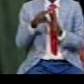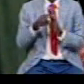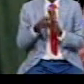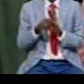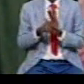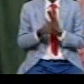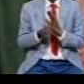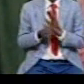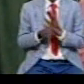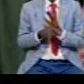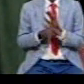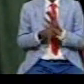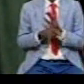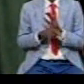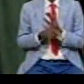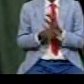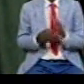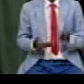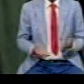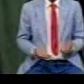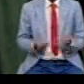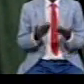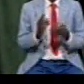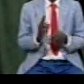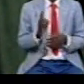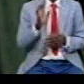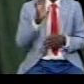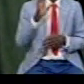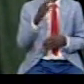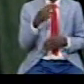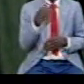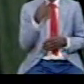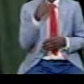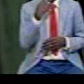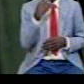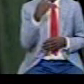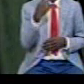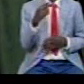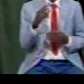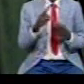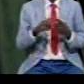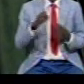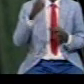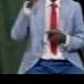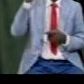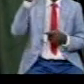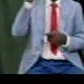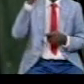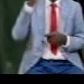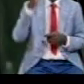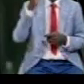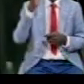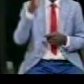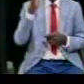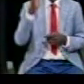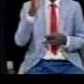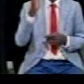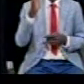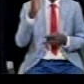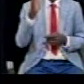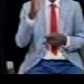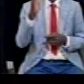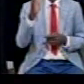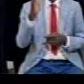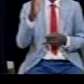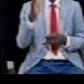heaviness lifts up your voice to God.